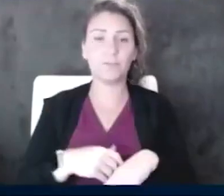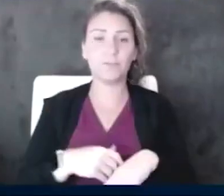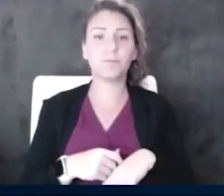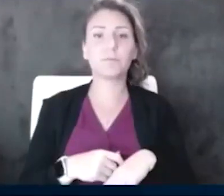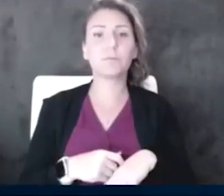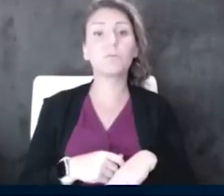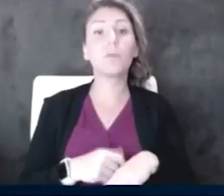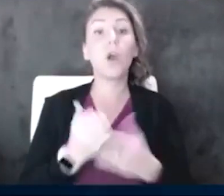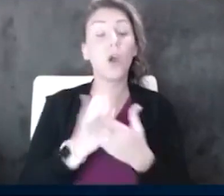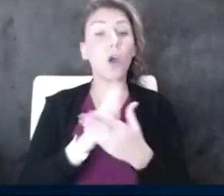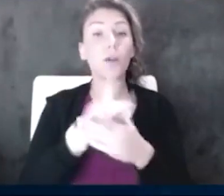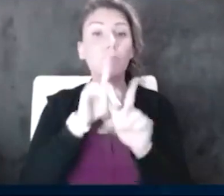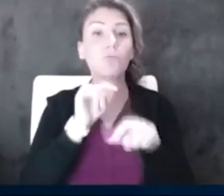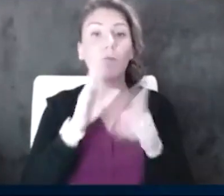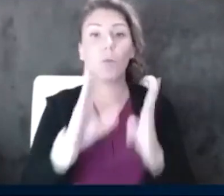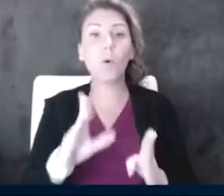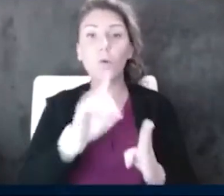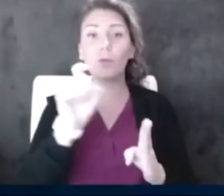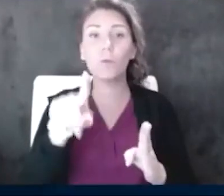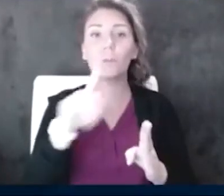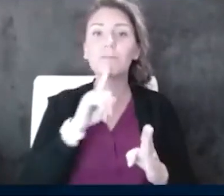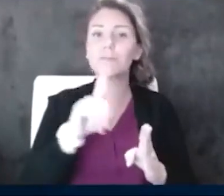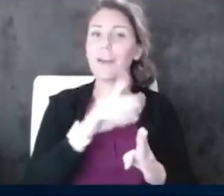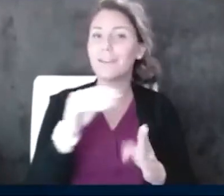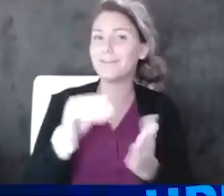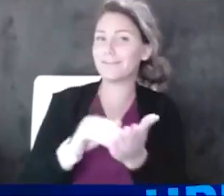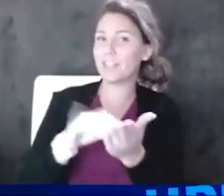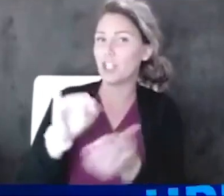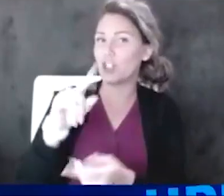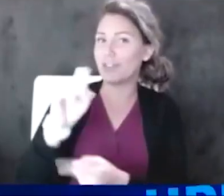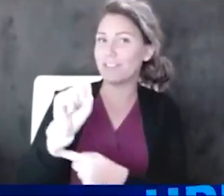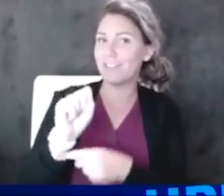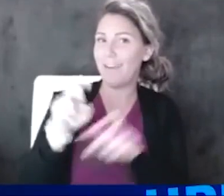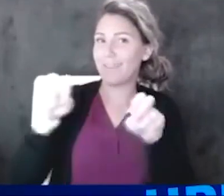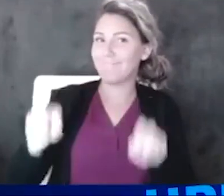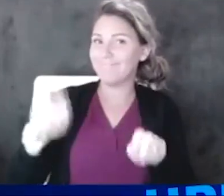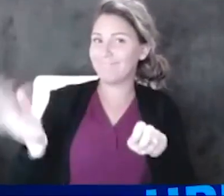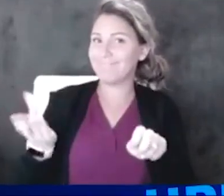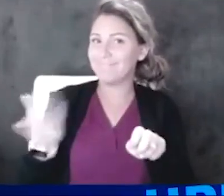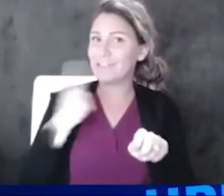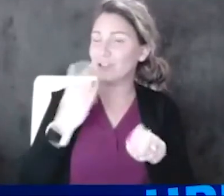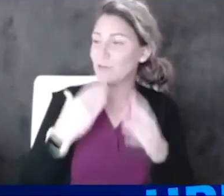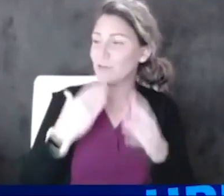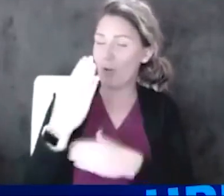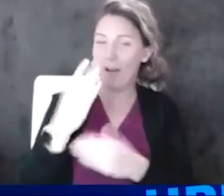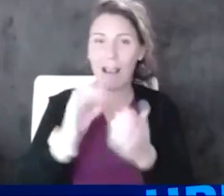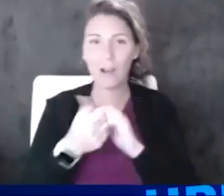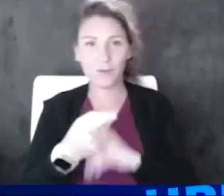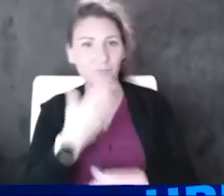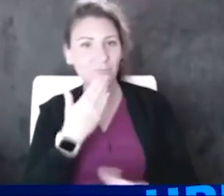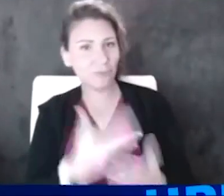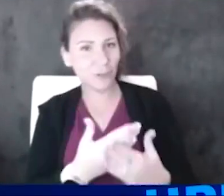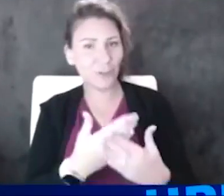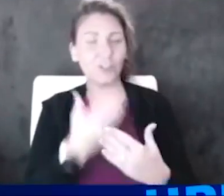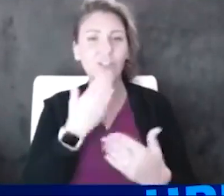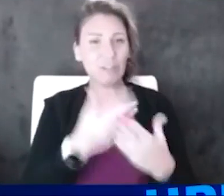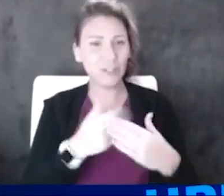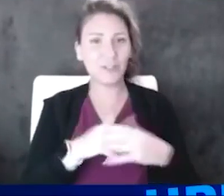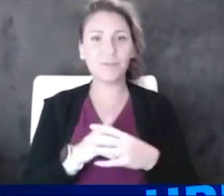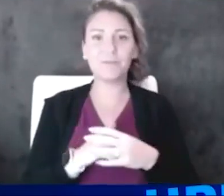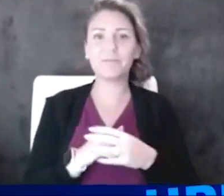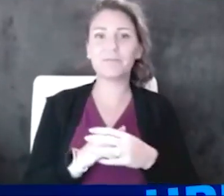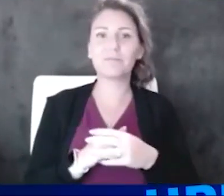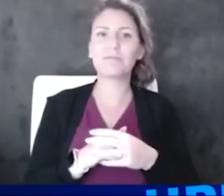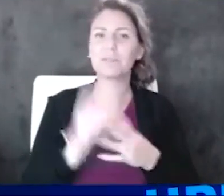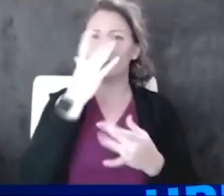questions. I want everyone to know Dr. Stites is sitting right here next to me. How are you? Good morning. I'm good, thank you. How are you? I'm good. So, some interesting stuff coming